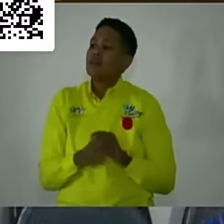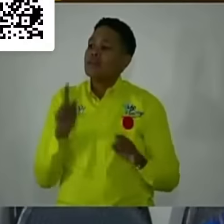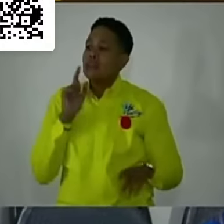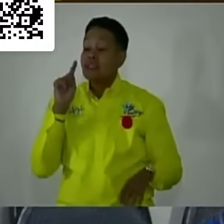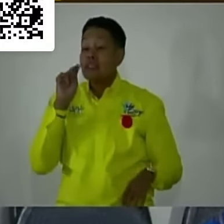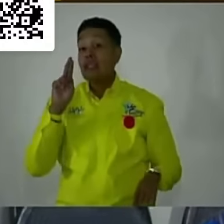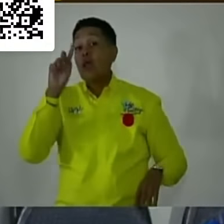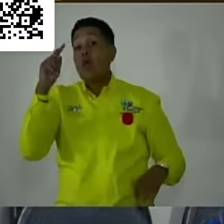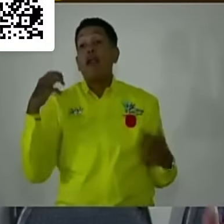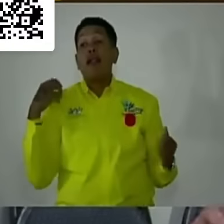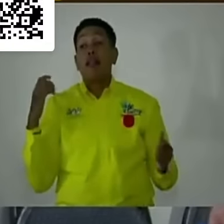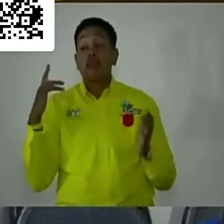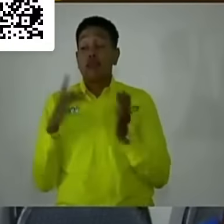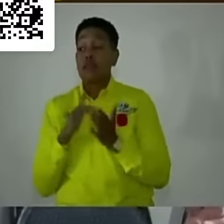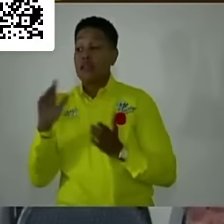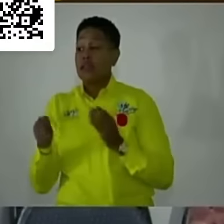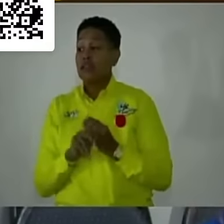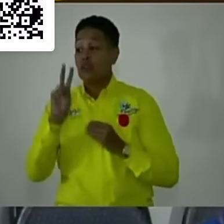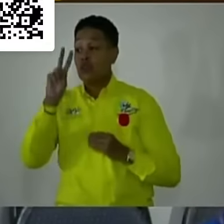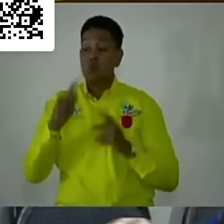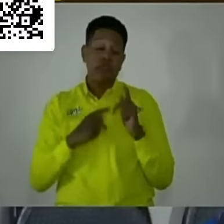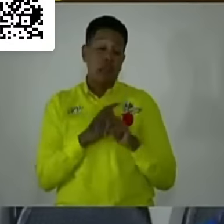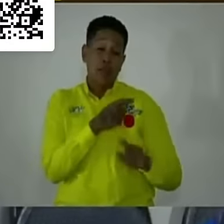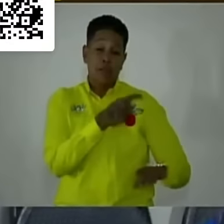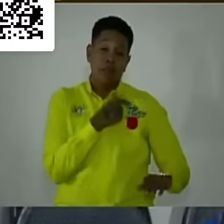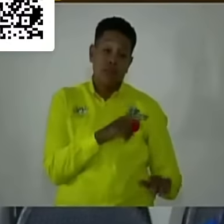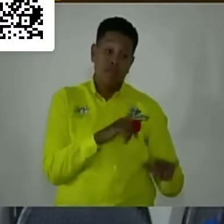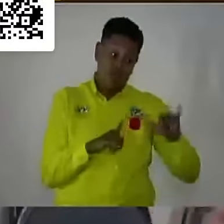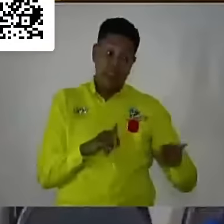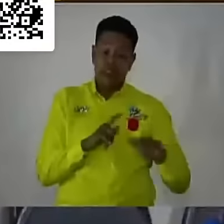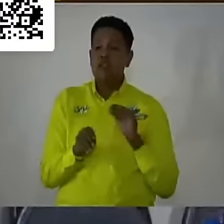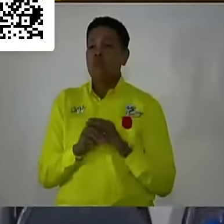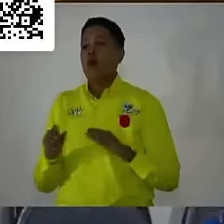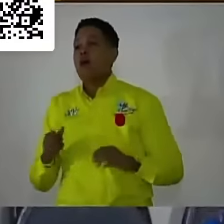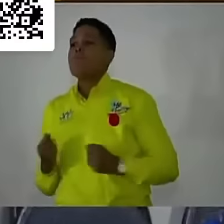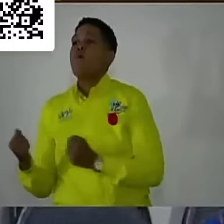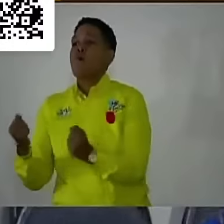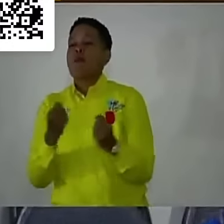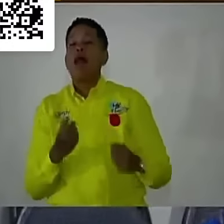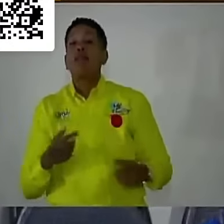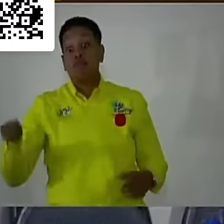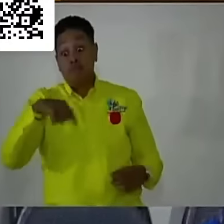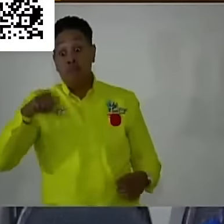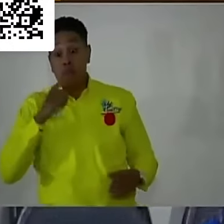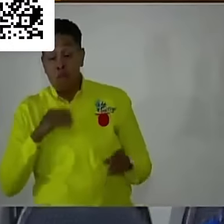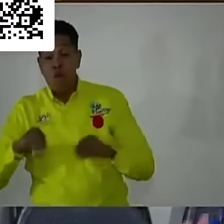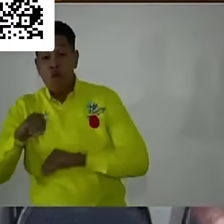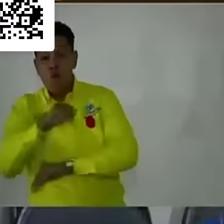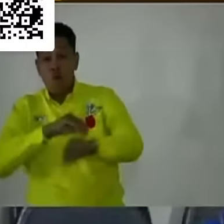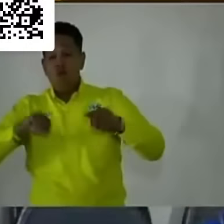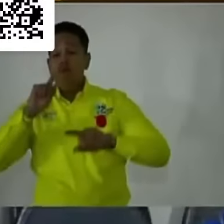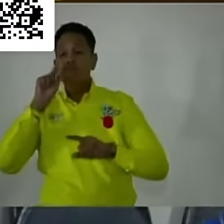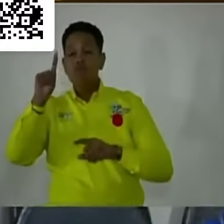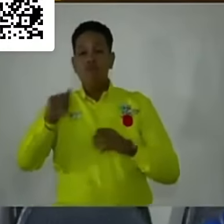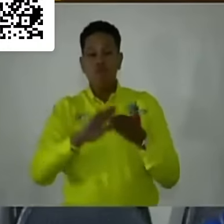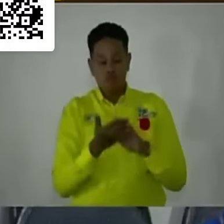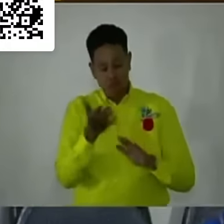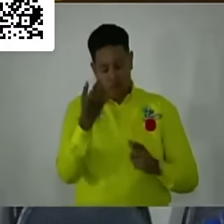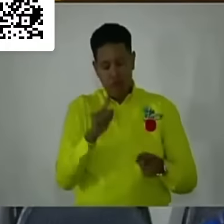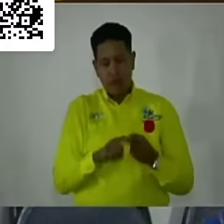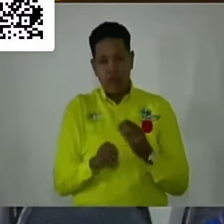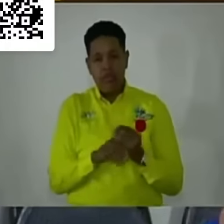health centers are 2 types. There is a fixed and there's a mobile. Part of the mobility is to go into communities and